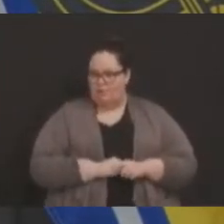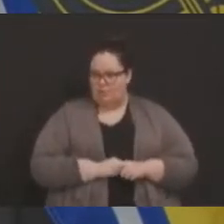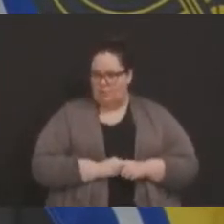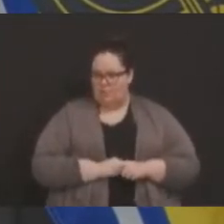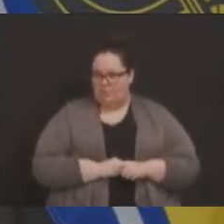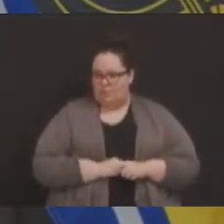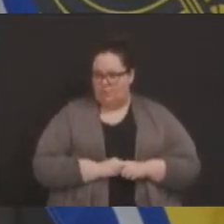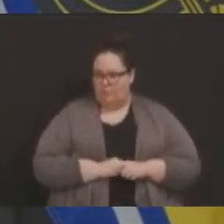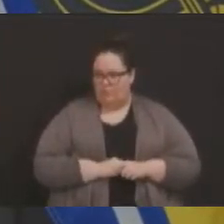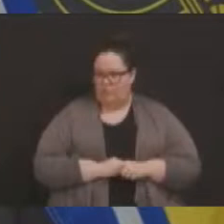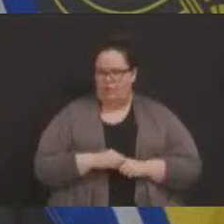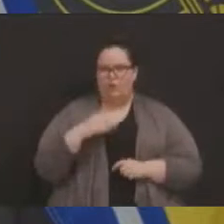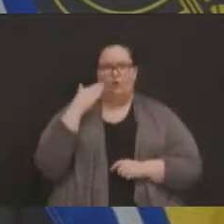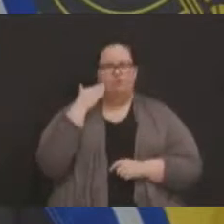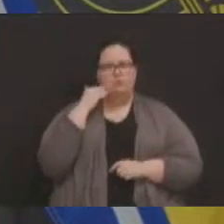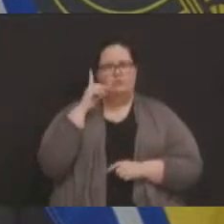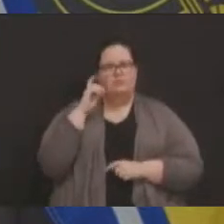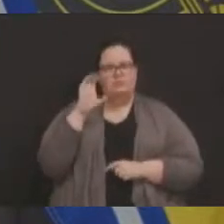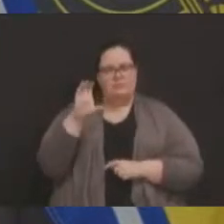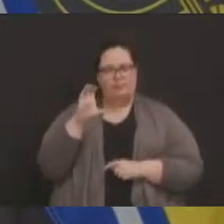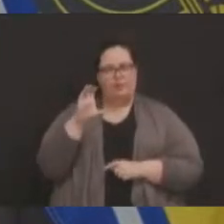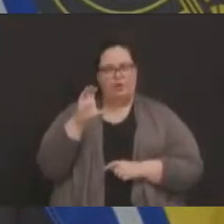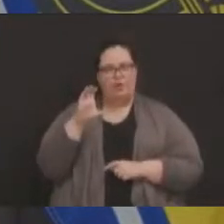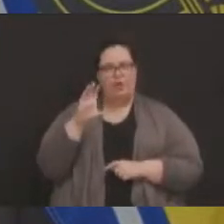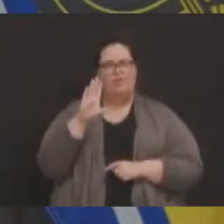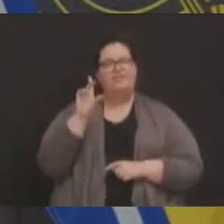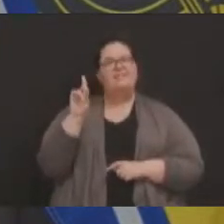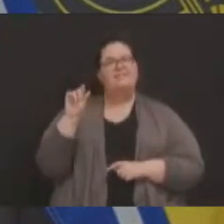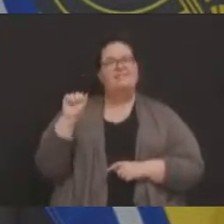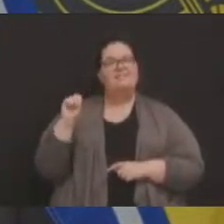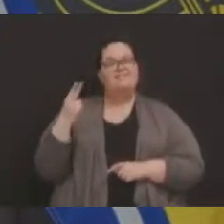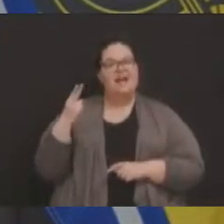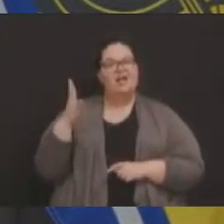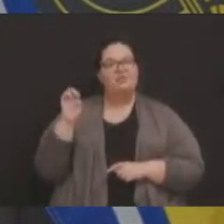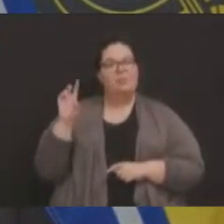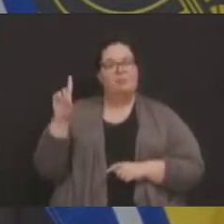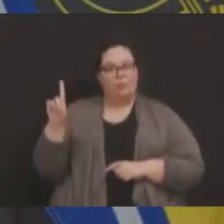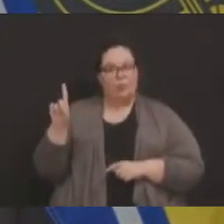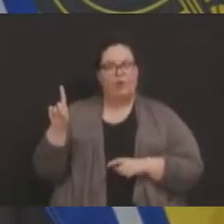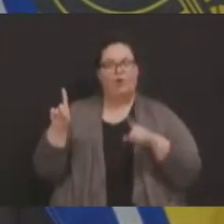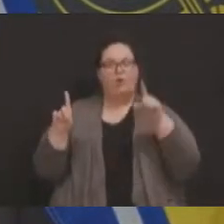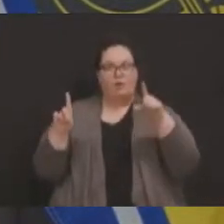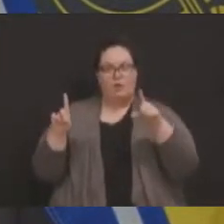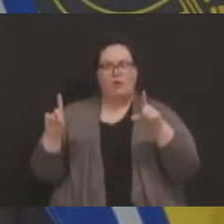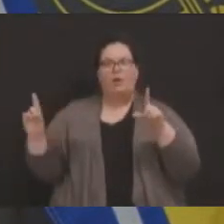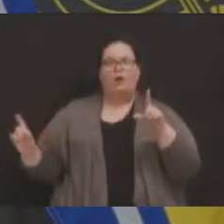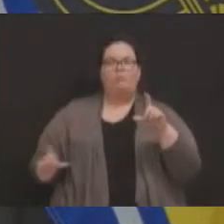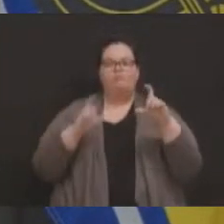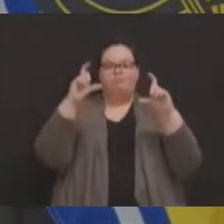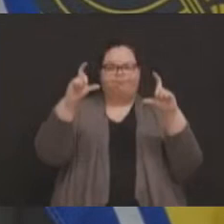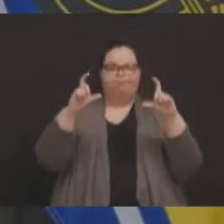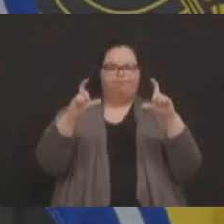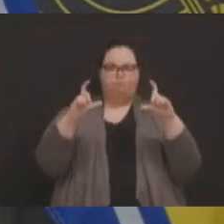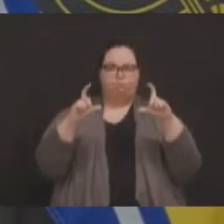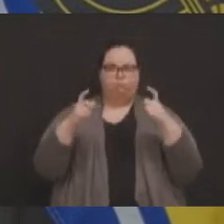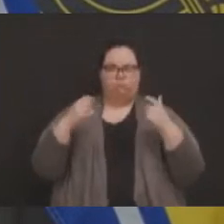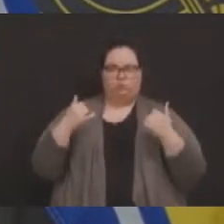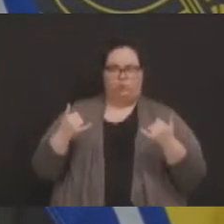like as of right now, it doesn't appear this most recent case is being included as part of that category. Can you maybe explain why that is?